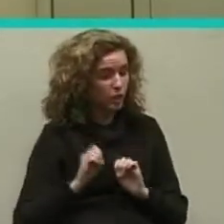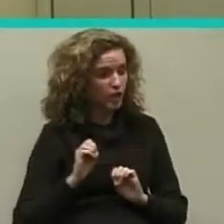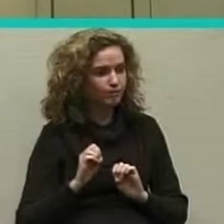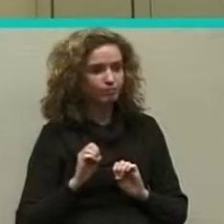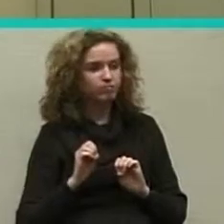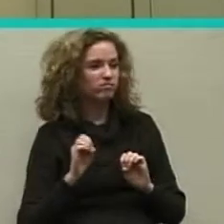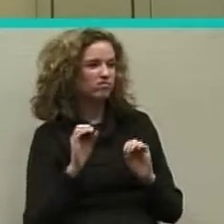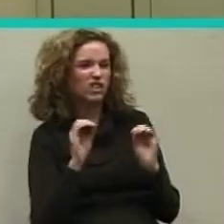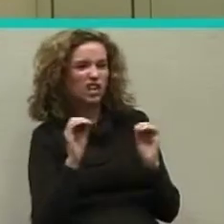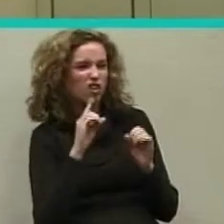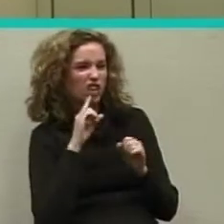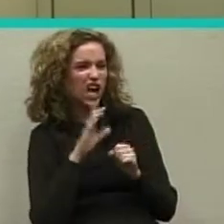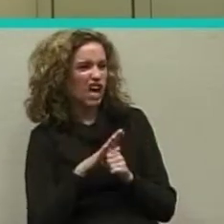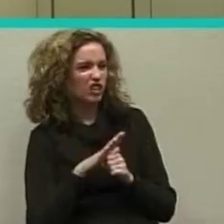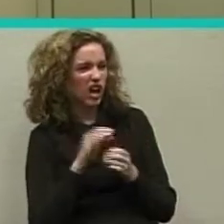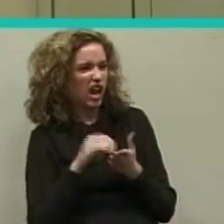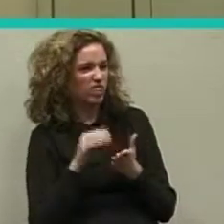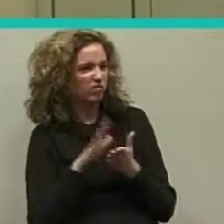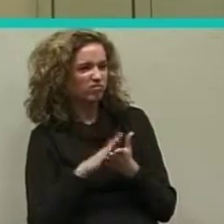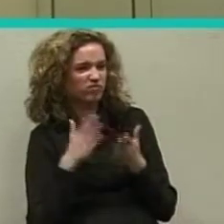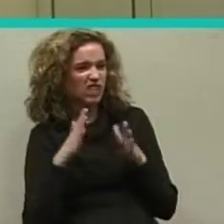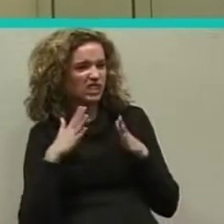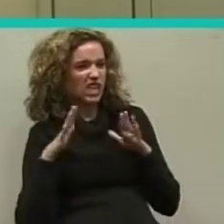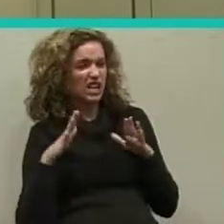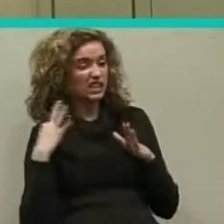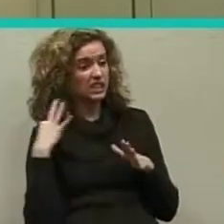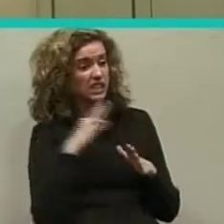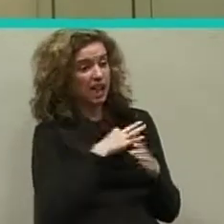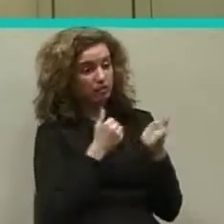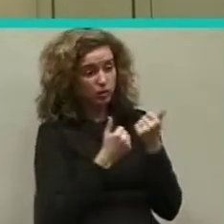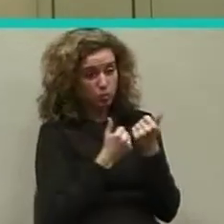Just the contract. How about staff support?